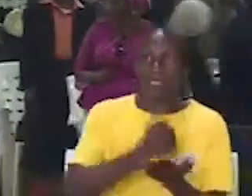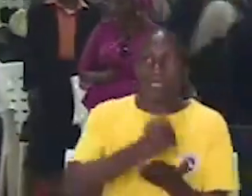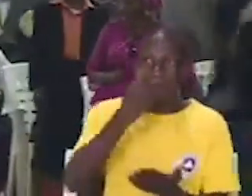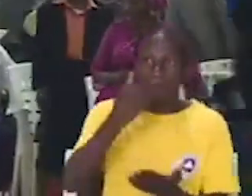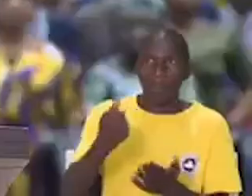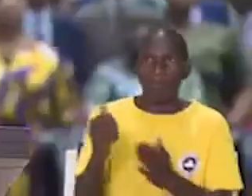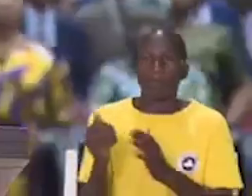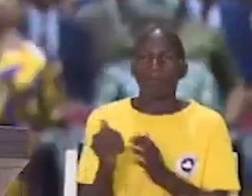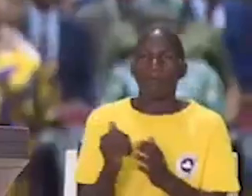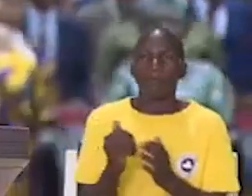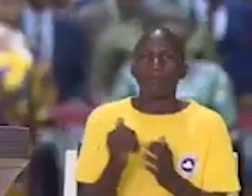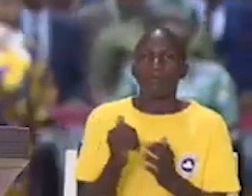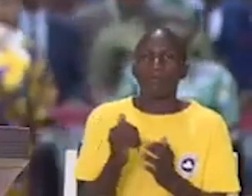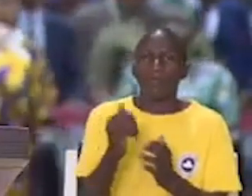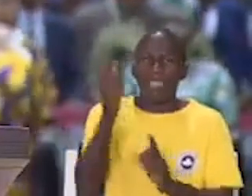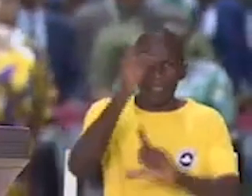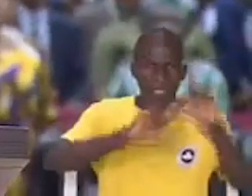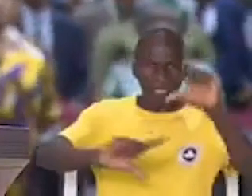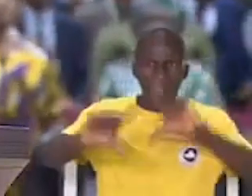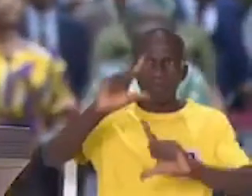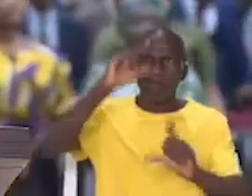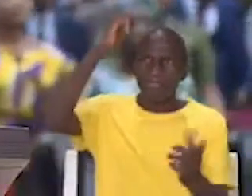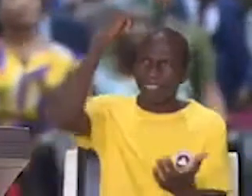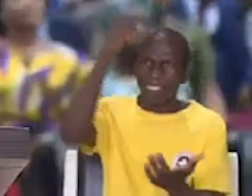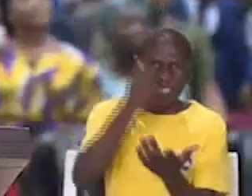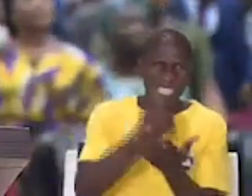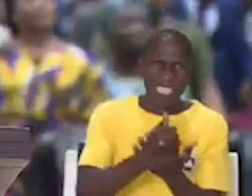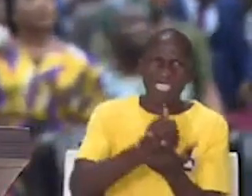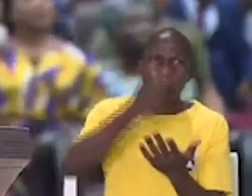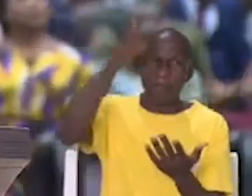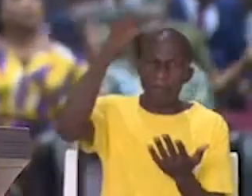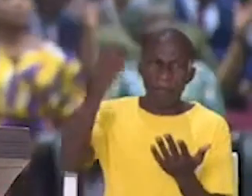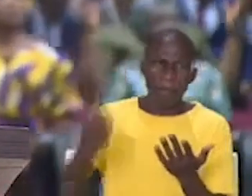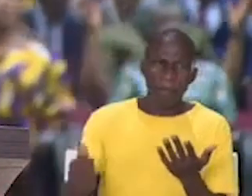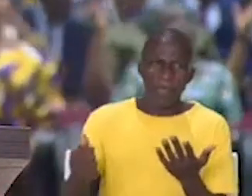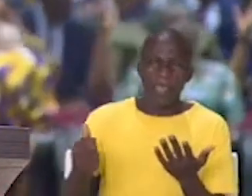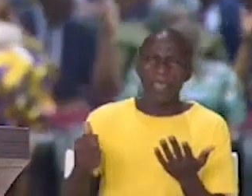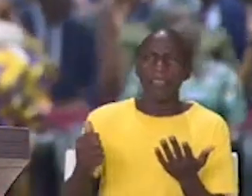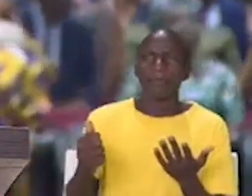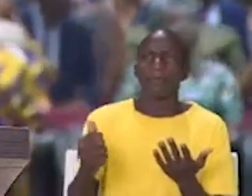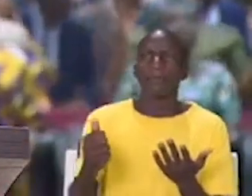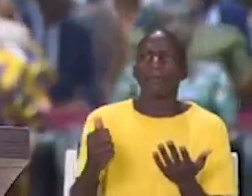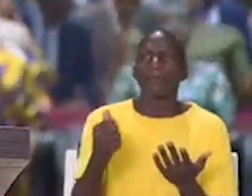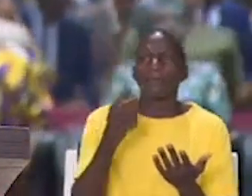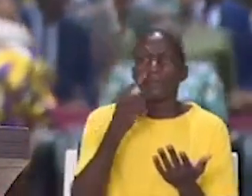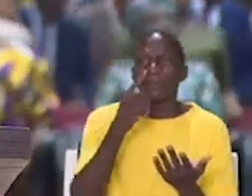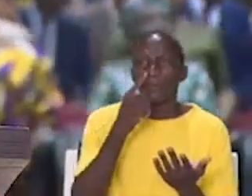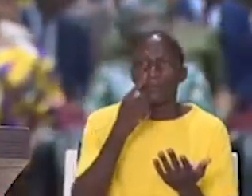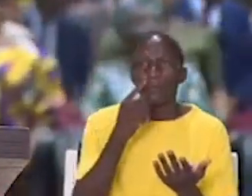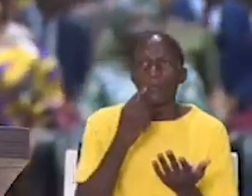If that is from the bottom of your heart, let the amen ring out.